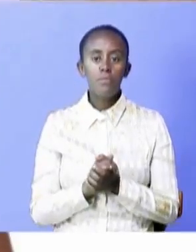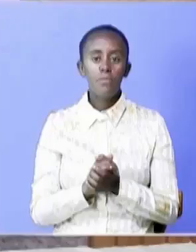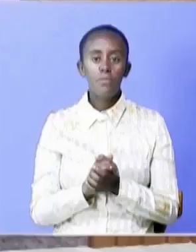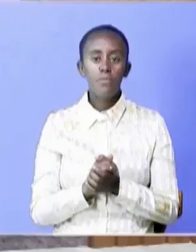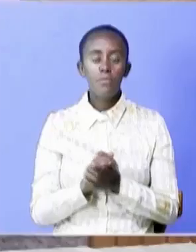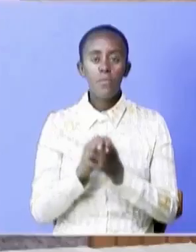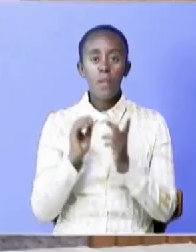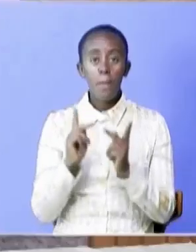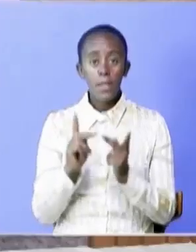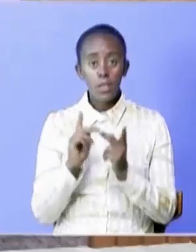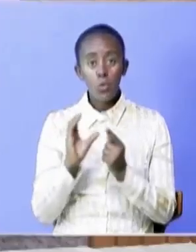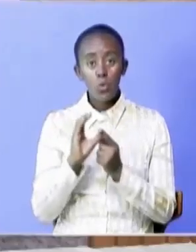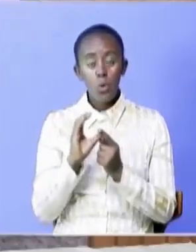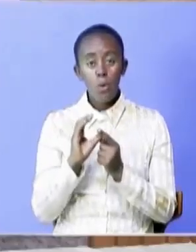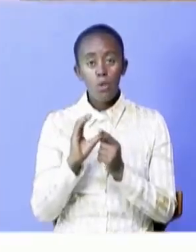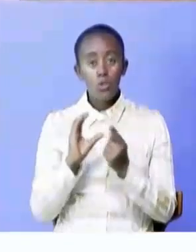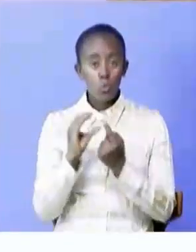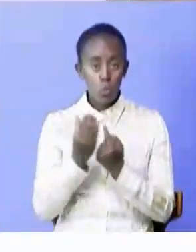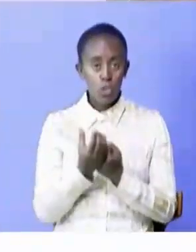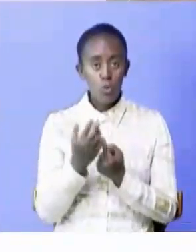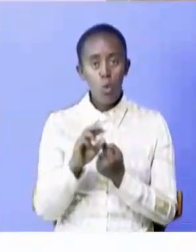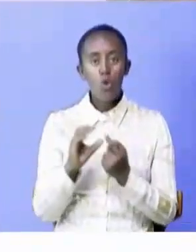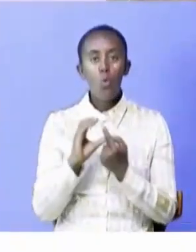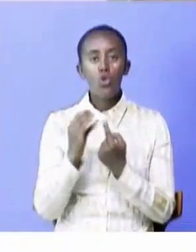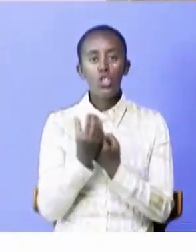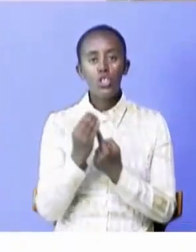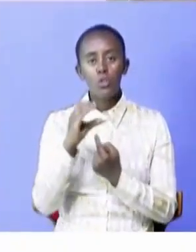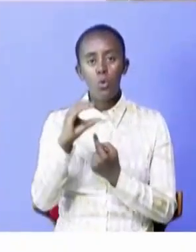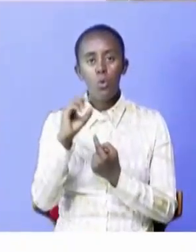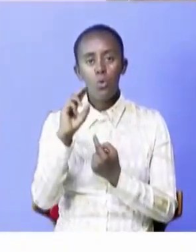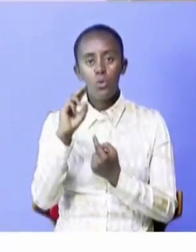Present situations or conditions. For example,